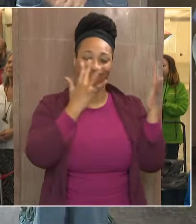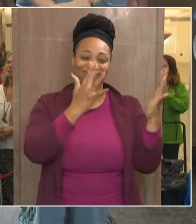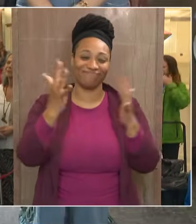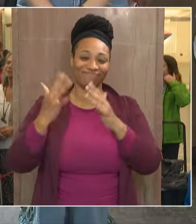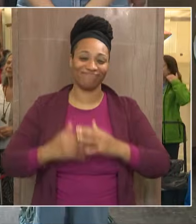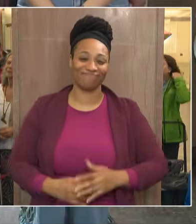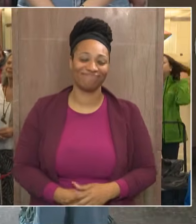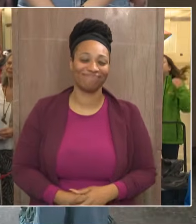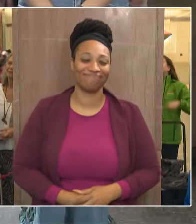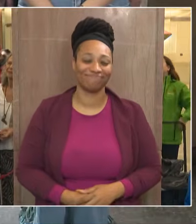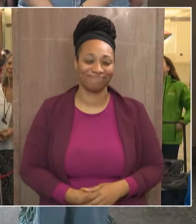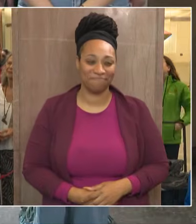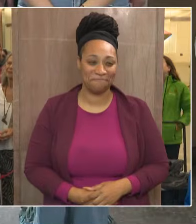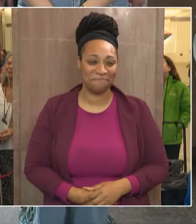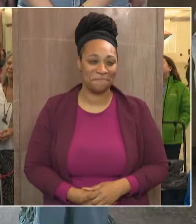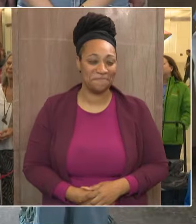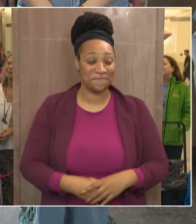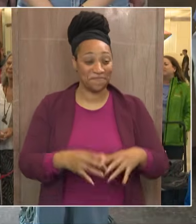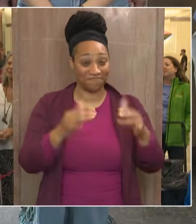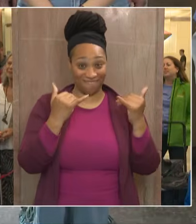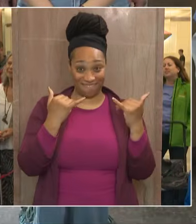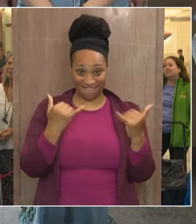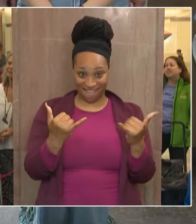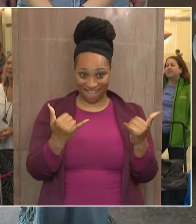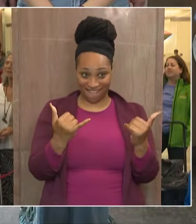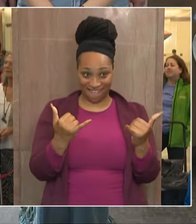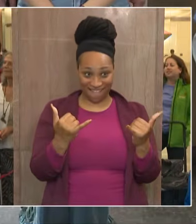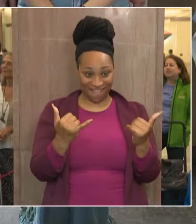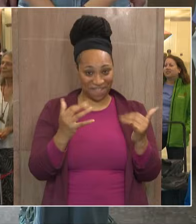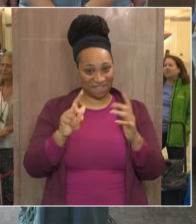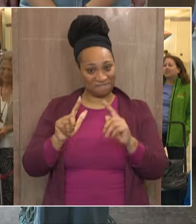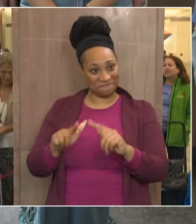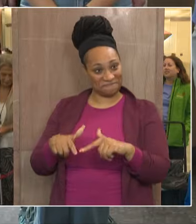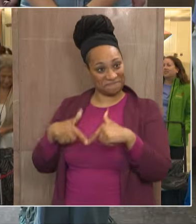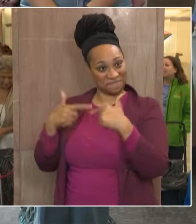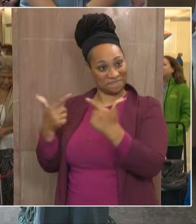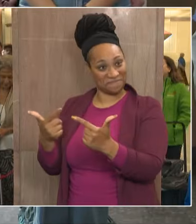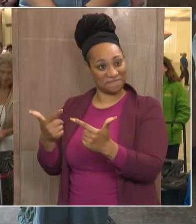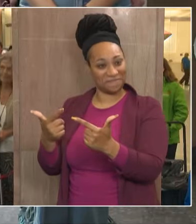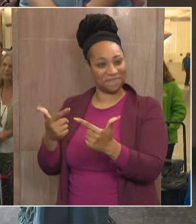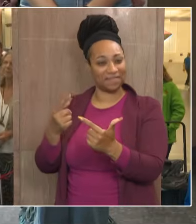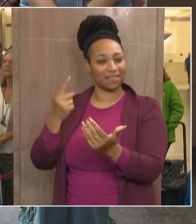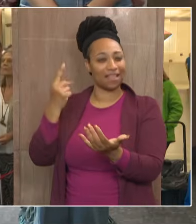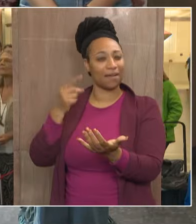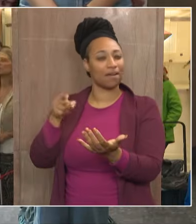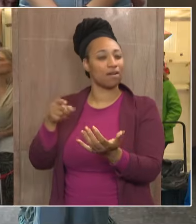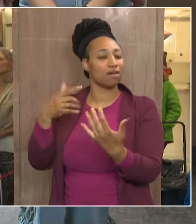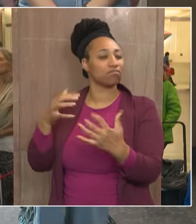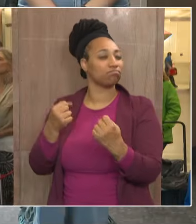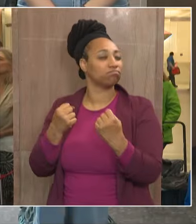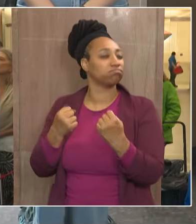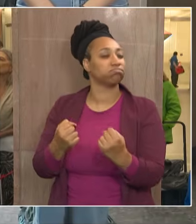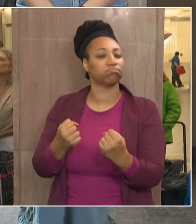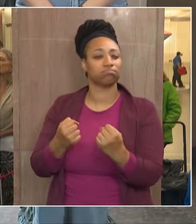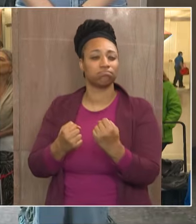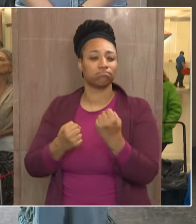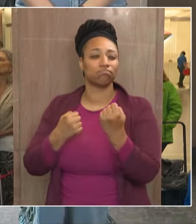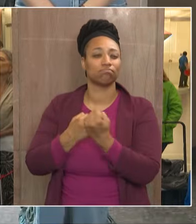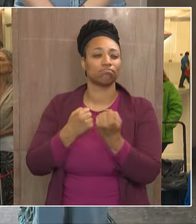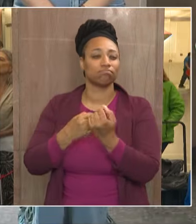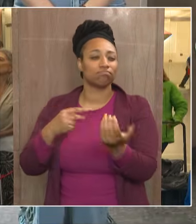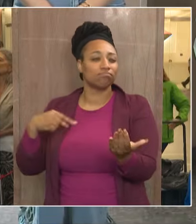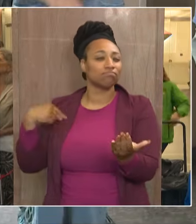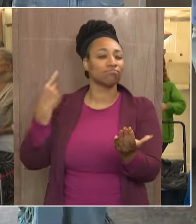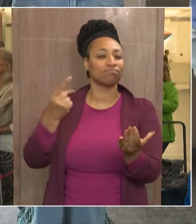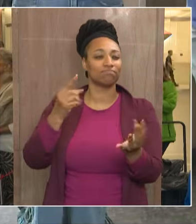And speaking of the mayor, please join me in welcoming someone who has been a champion for creatives in downtown DC, our mayor,